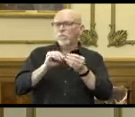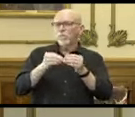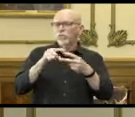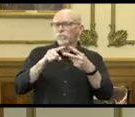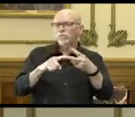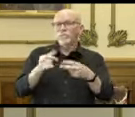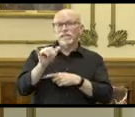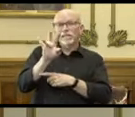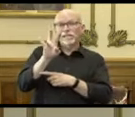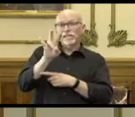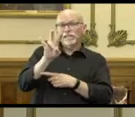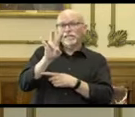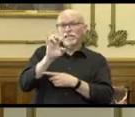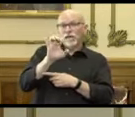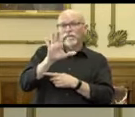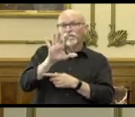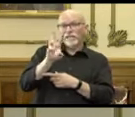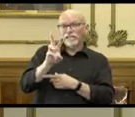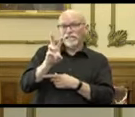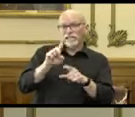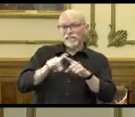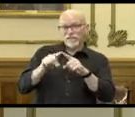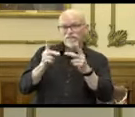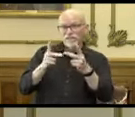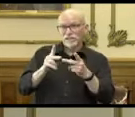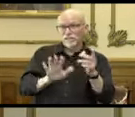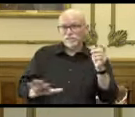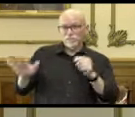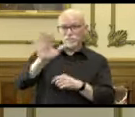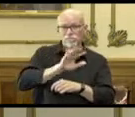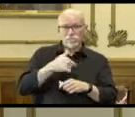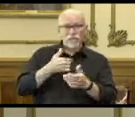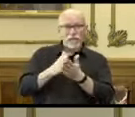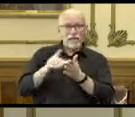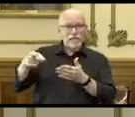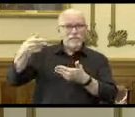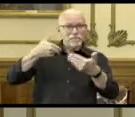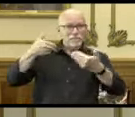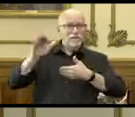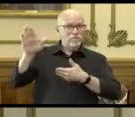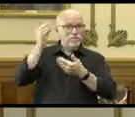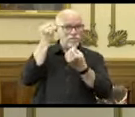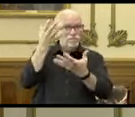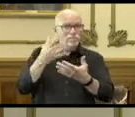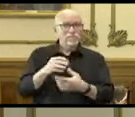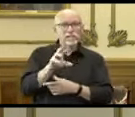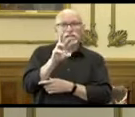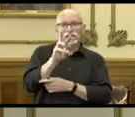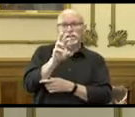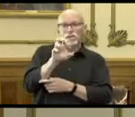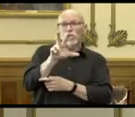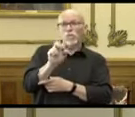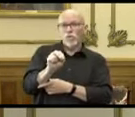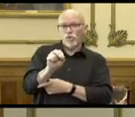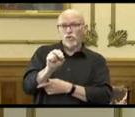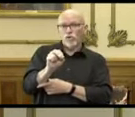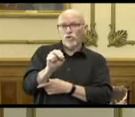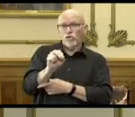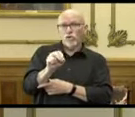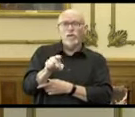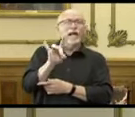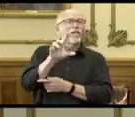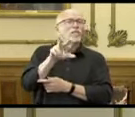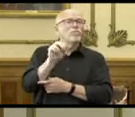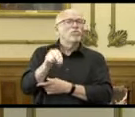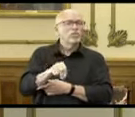the 756 facilities who we asked to submit data, 630, or